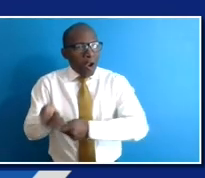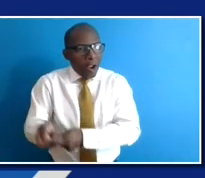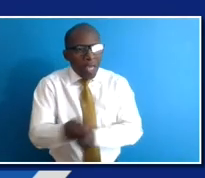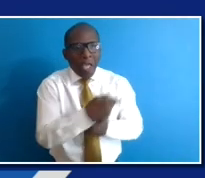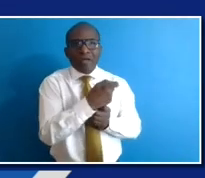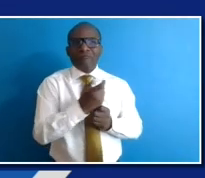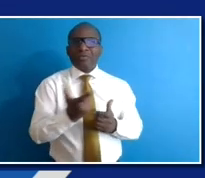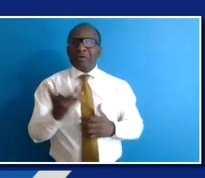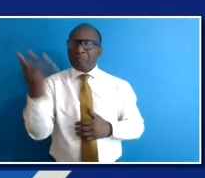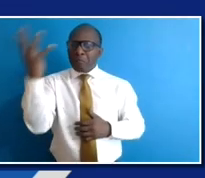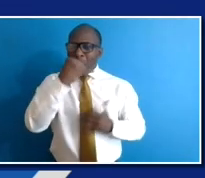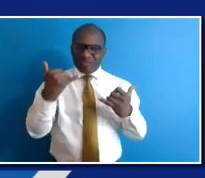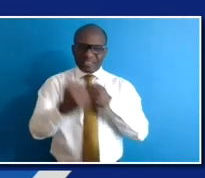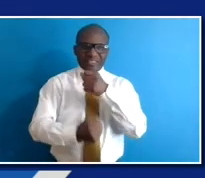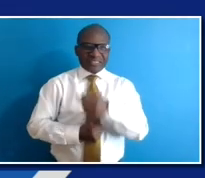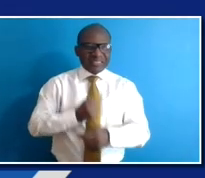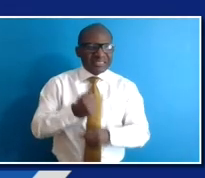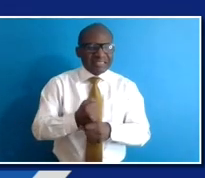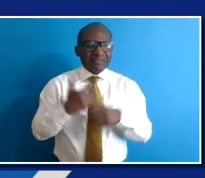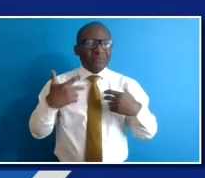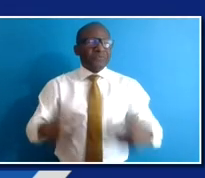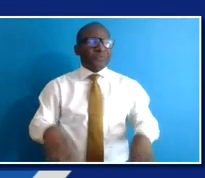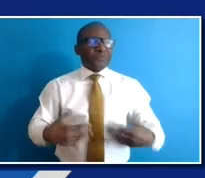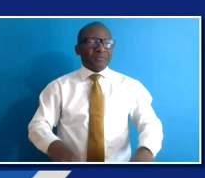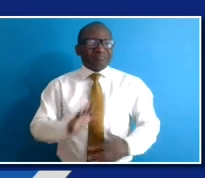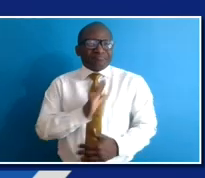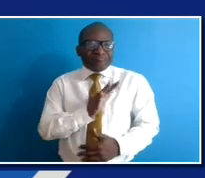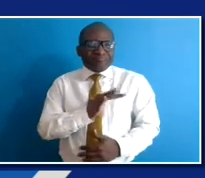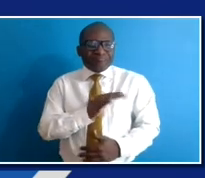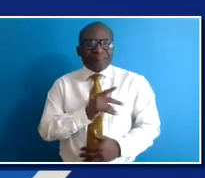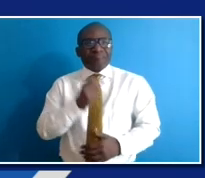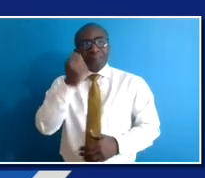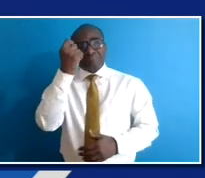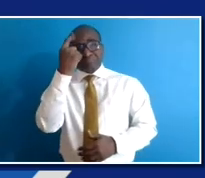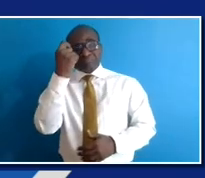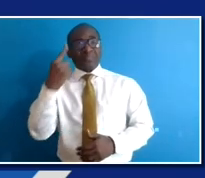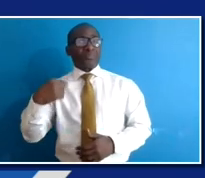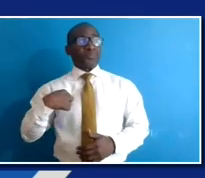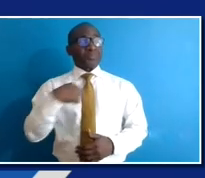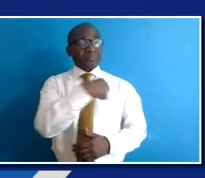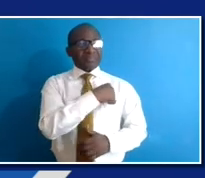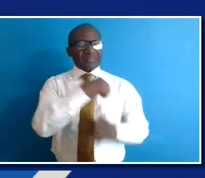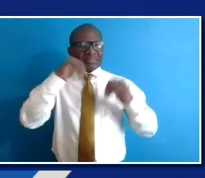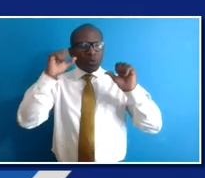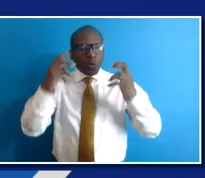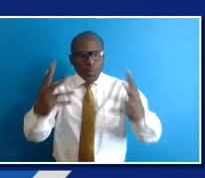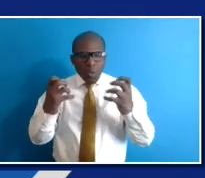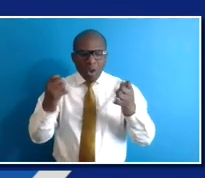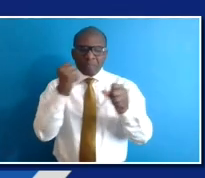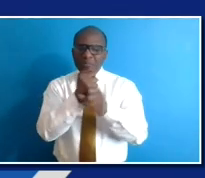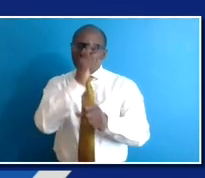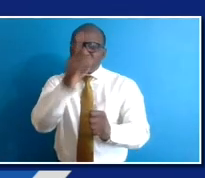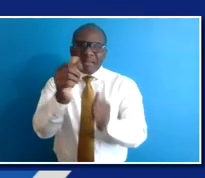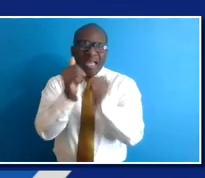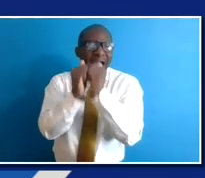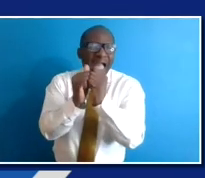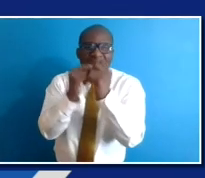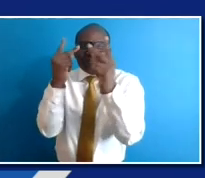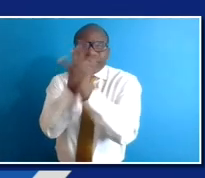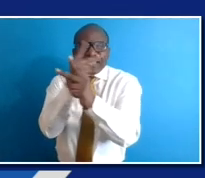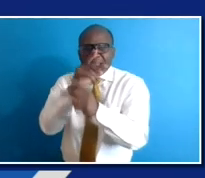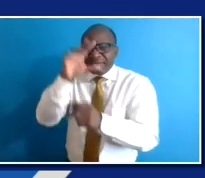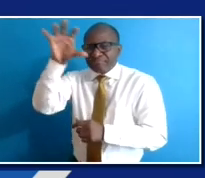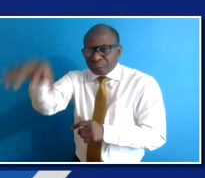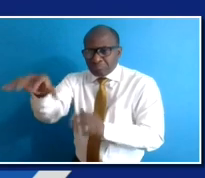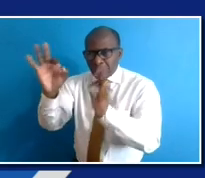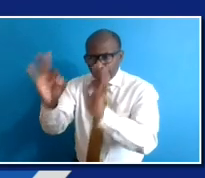year. But we're working through each of these different issues with the parks, and we are going to look at different ways to use our other parks creatively. I would point out